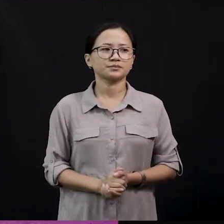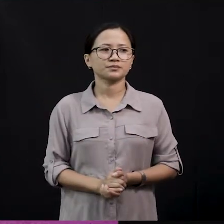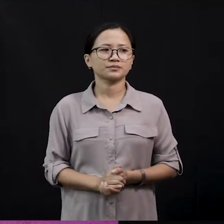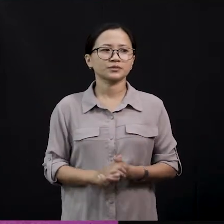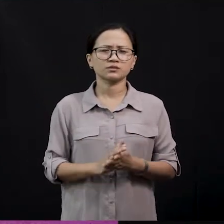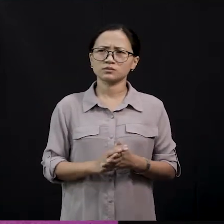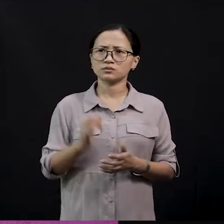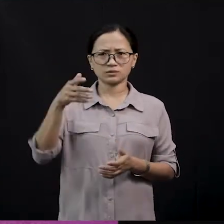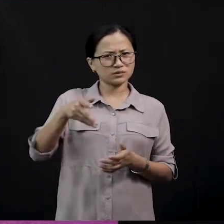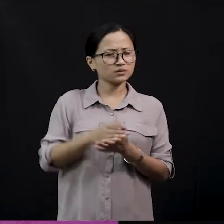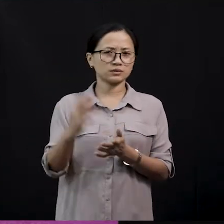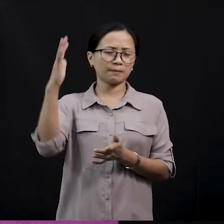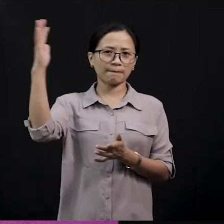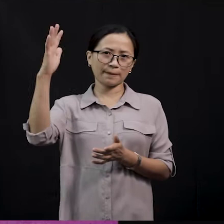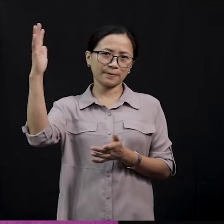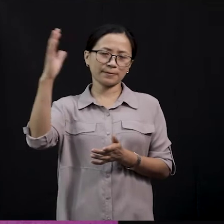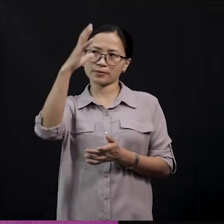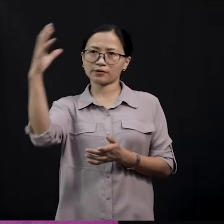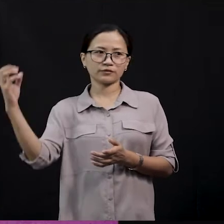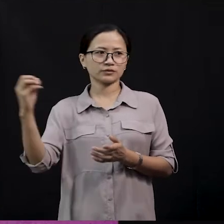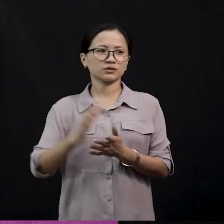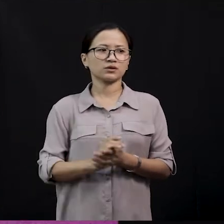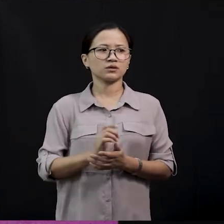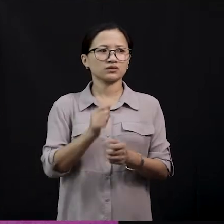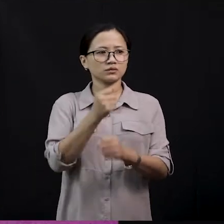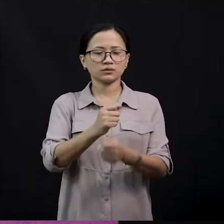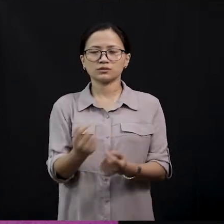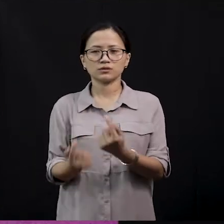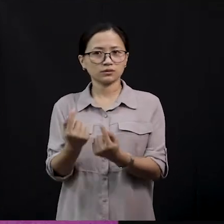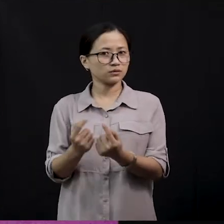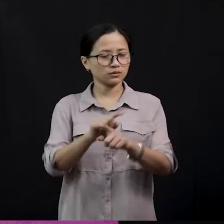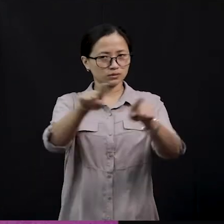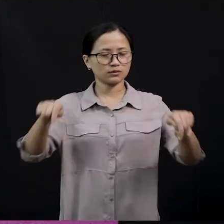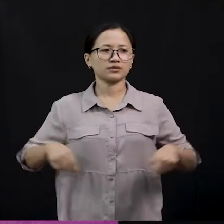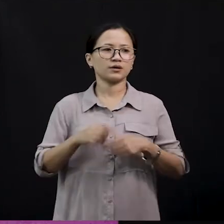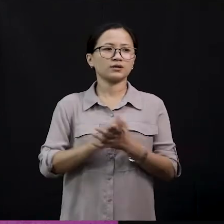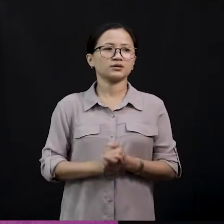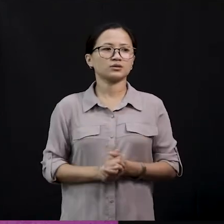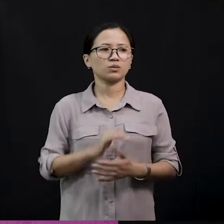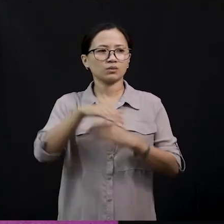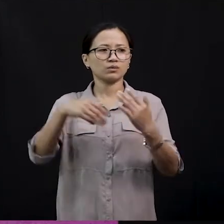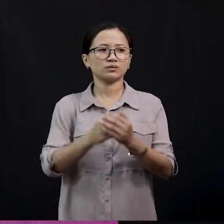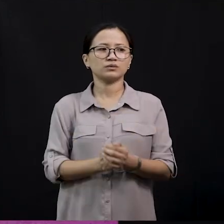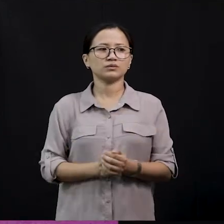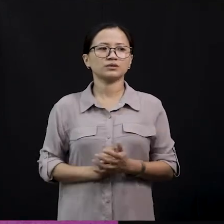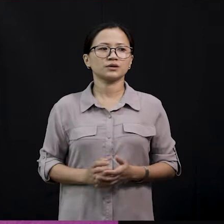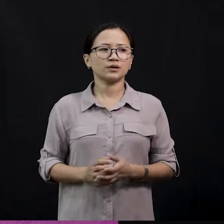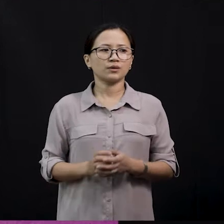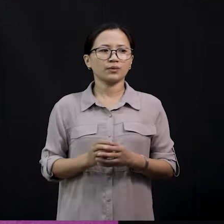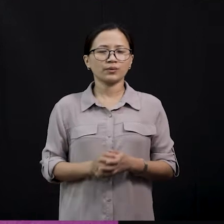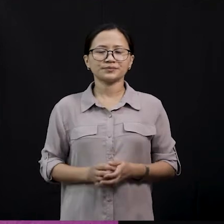It was evening. The garden hedge was all aflower. The fair maid came out and